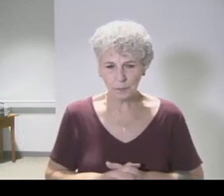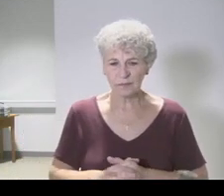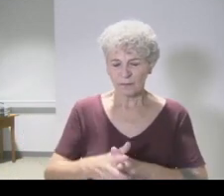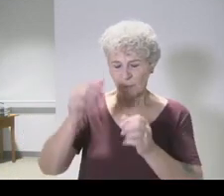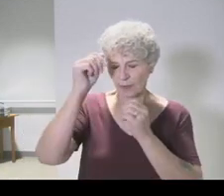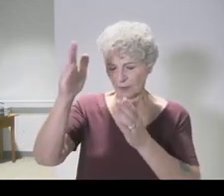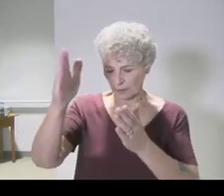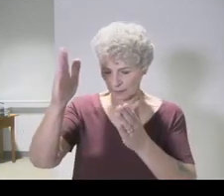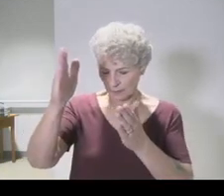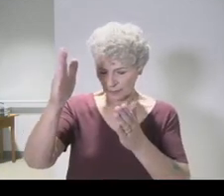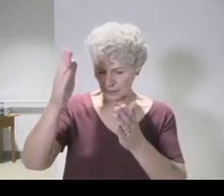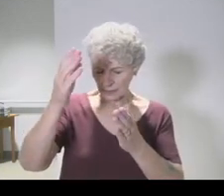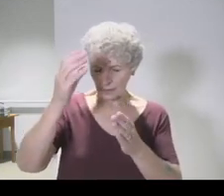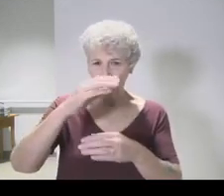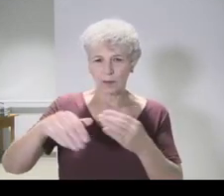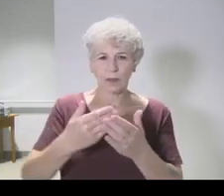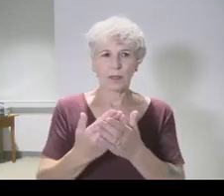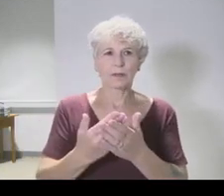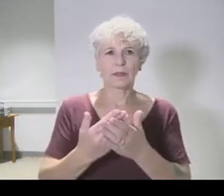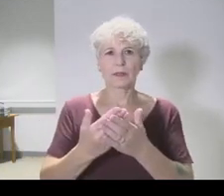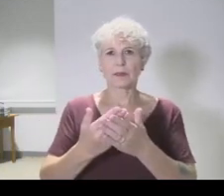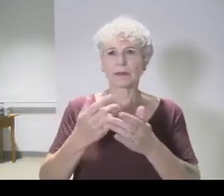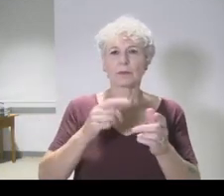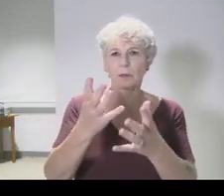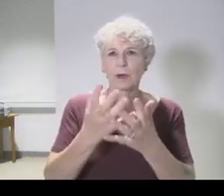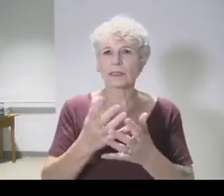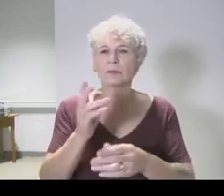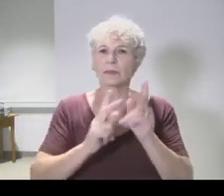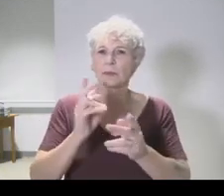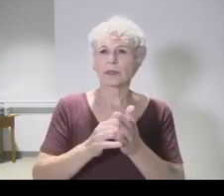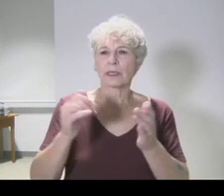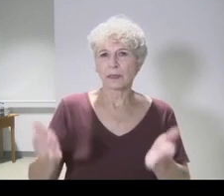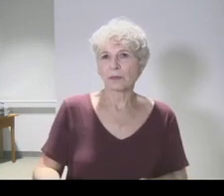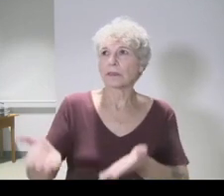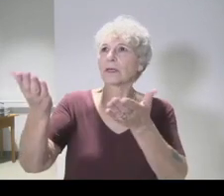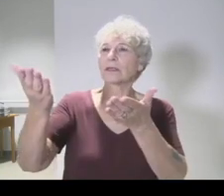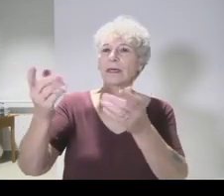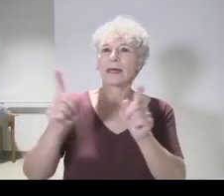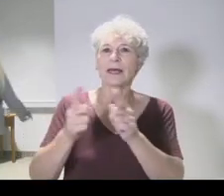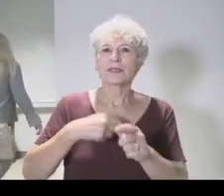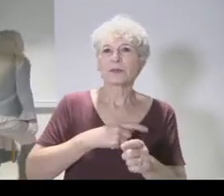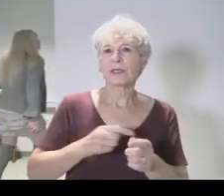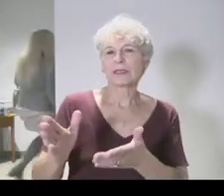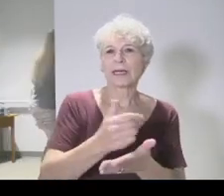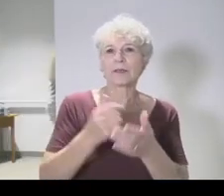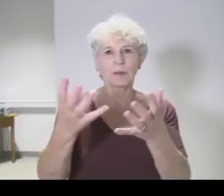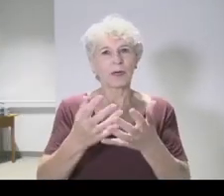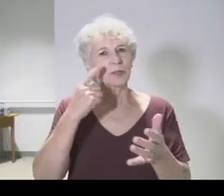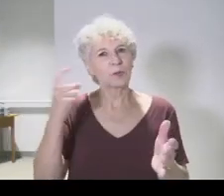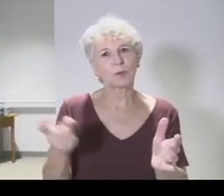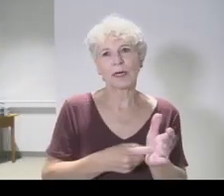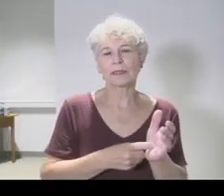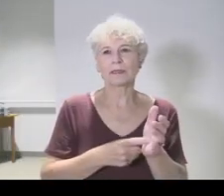Father, in all of our lives, we want to be people who exalt you. But even as we gather this morning, Father, we want to recognize